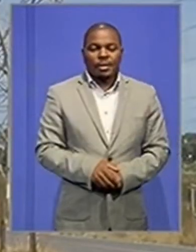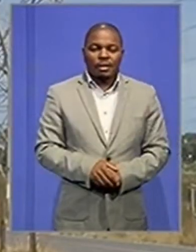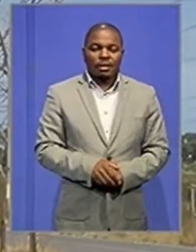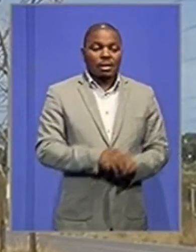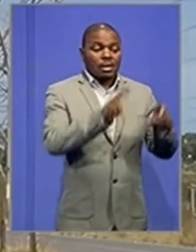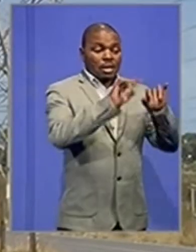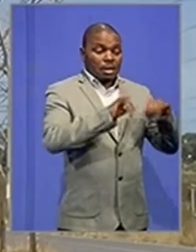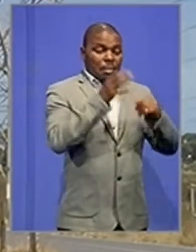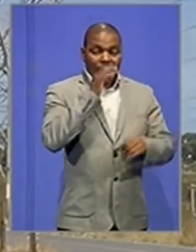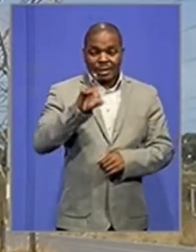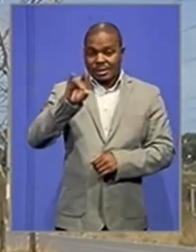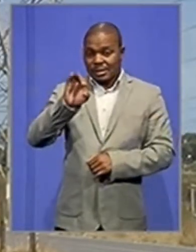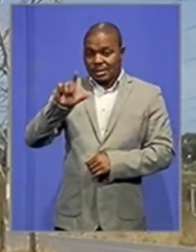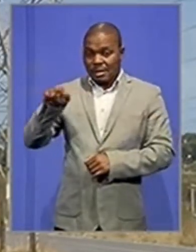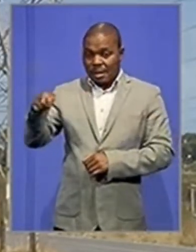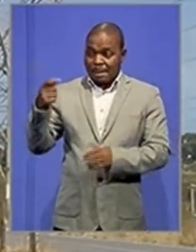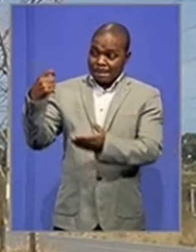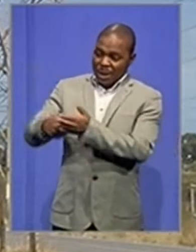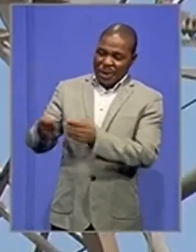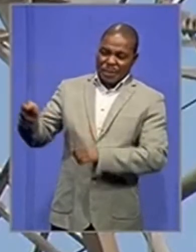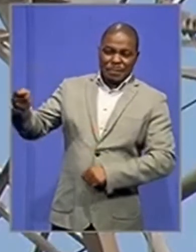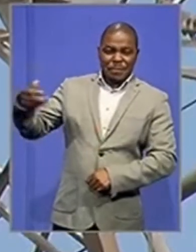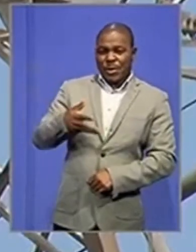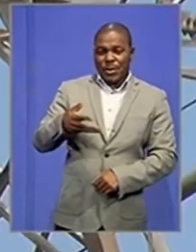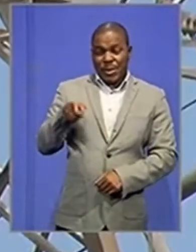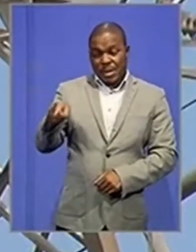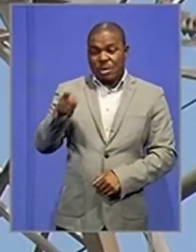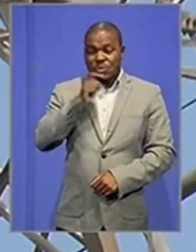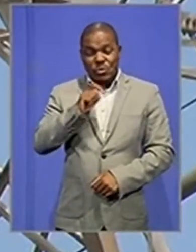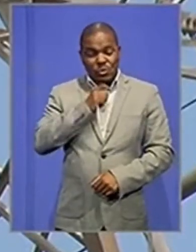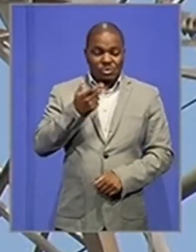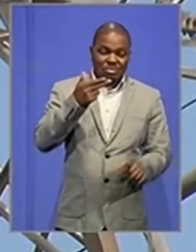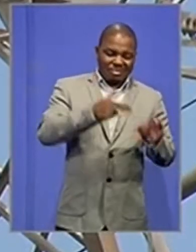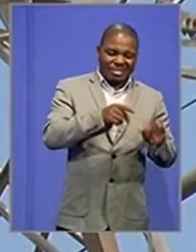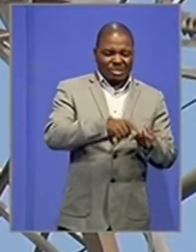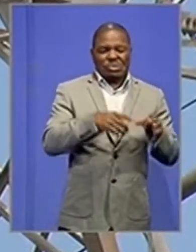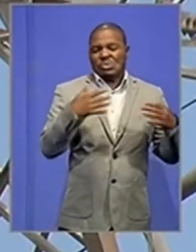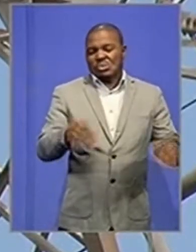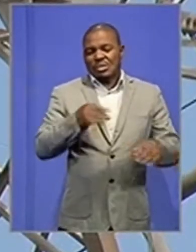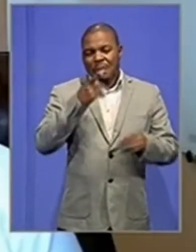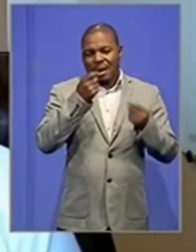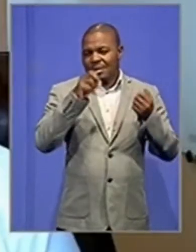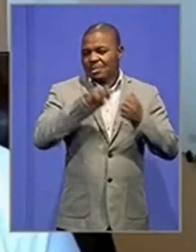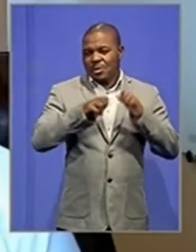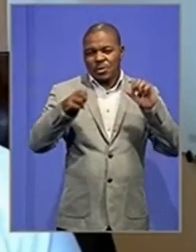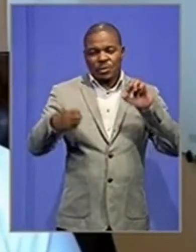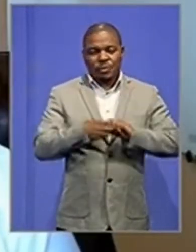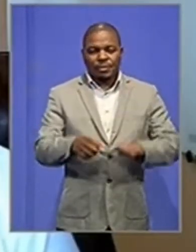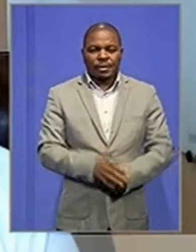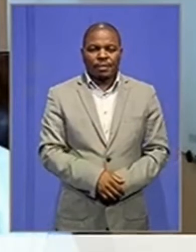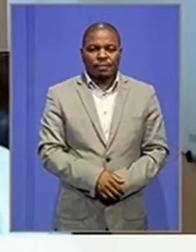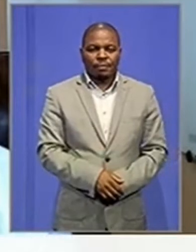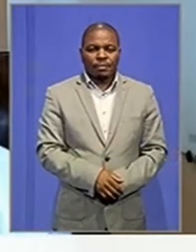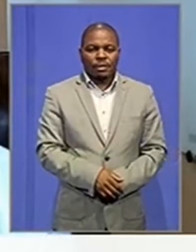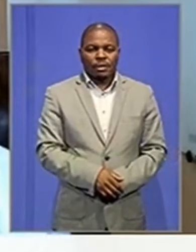theko ya diesel e le godimo, tšhomišo ya diesel go bona e ba bea ka tlase ga seemo se thata sa mašeleng. And based on